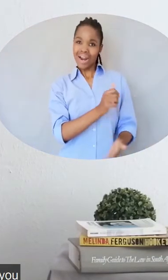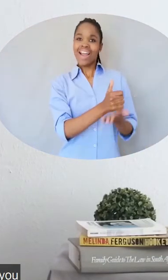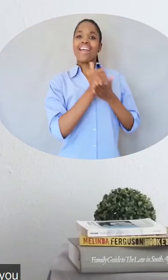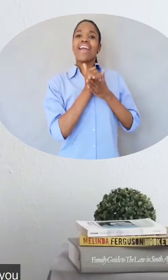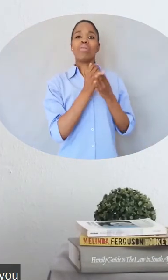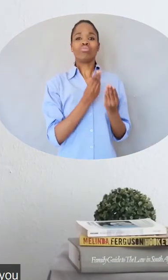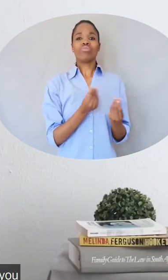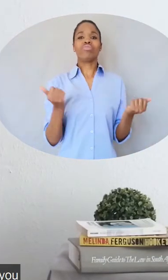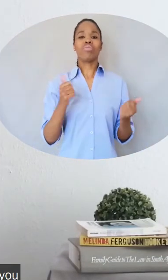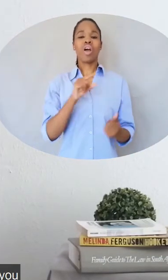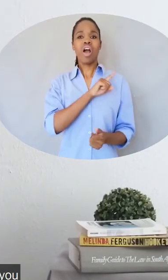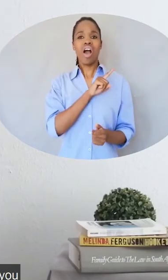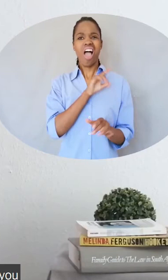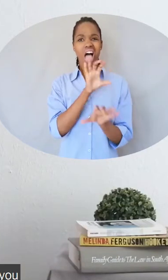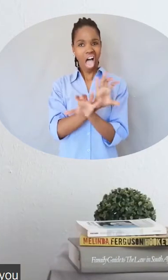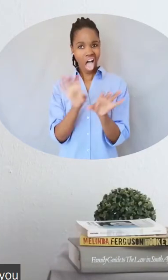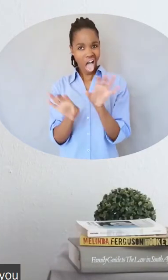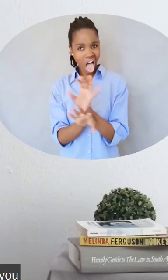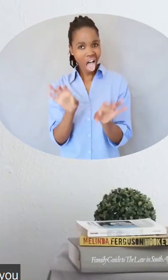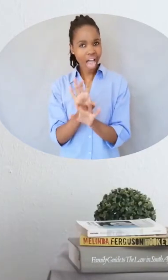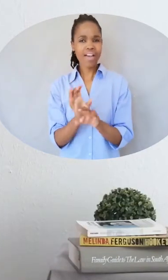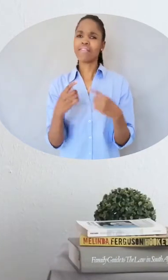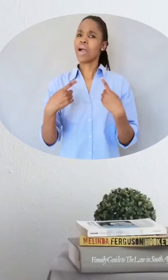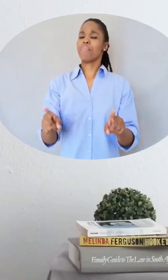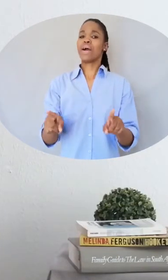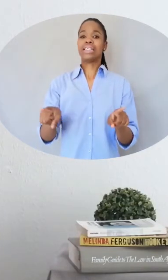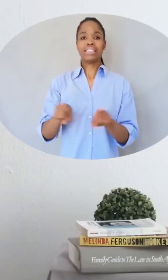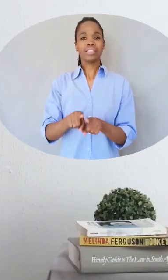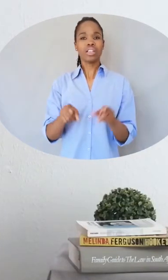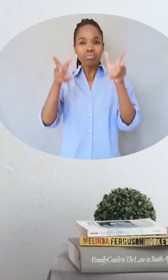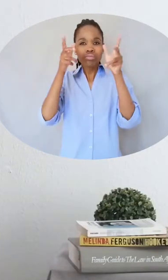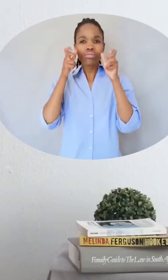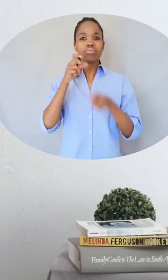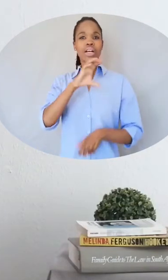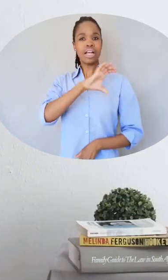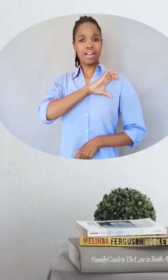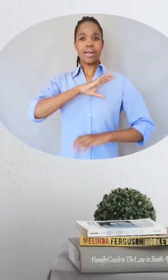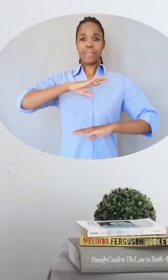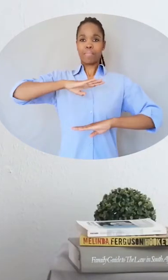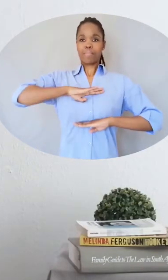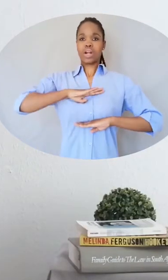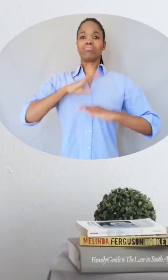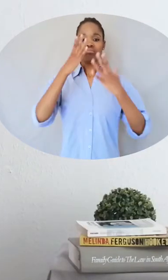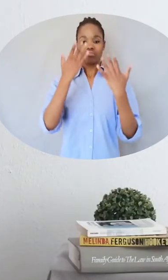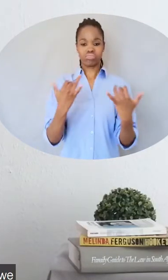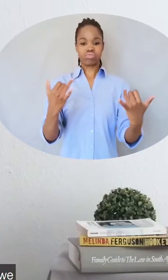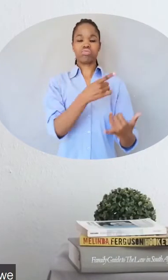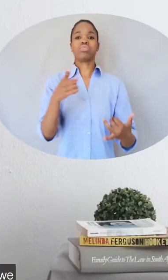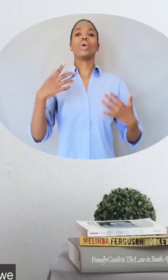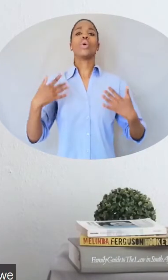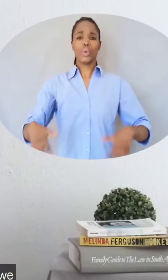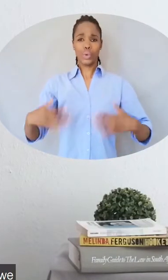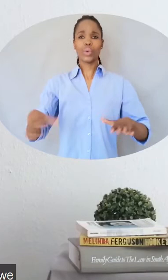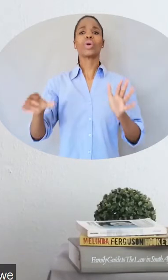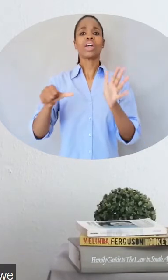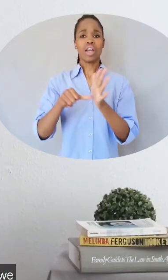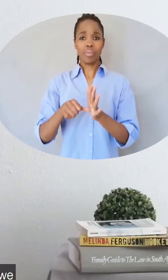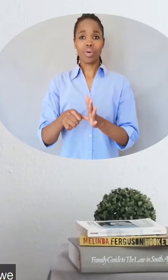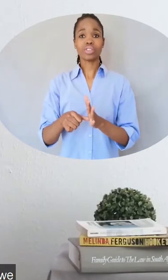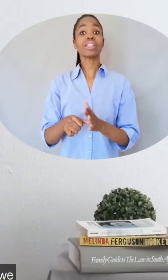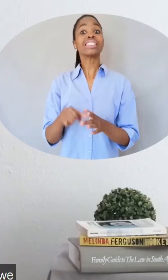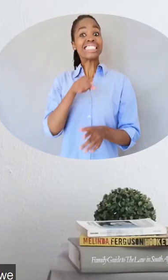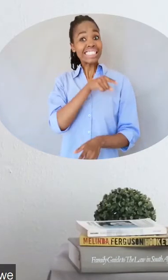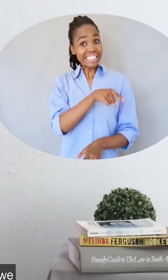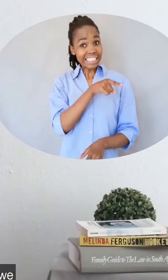sure that you don't compromise the message and the client is always satisfied. This is what we learned